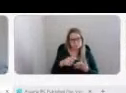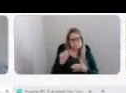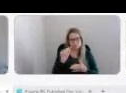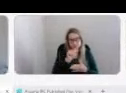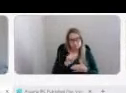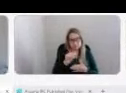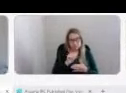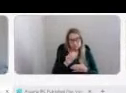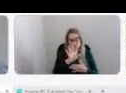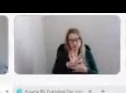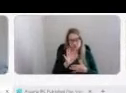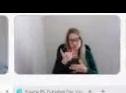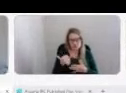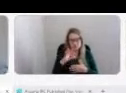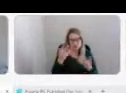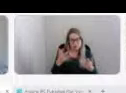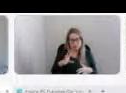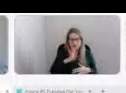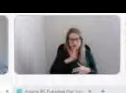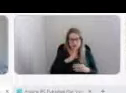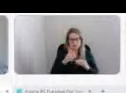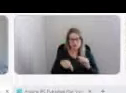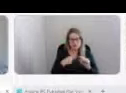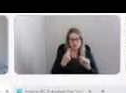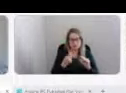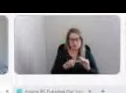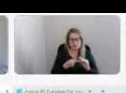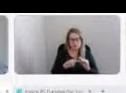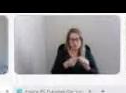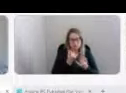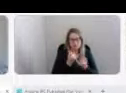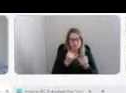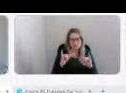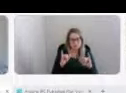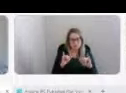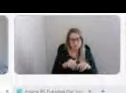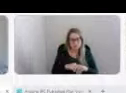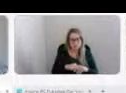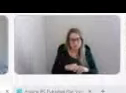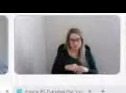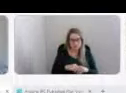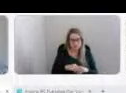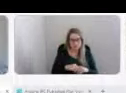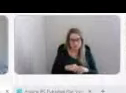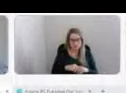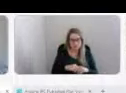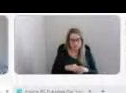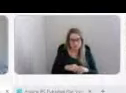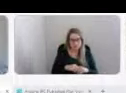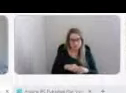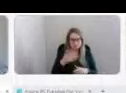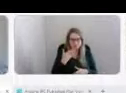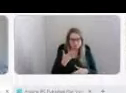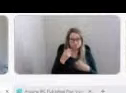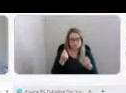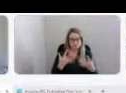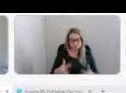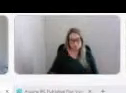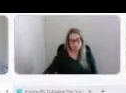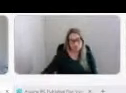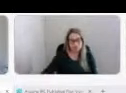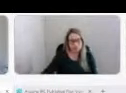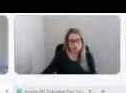that i spoke of and are independently uh vetted thank you very much